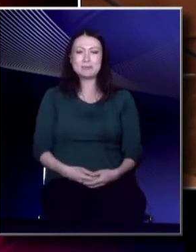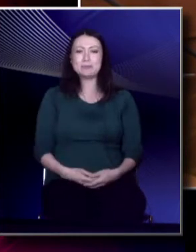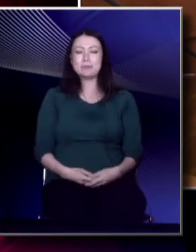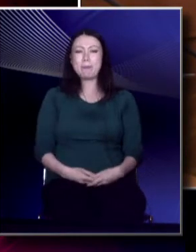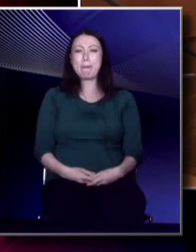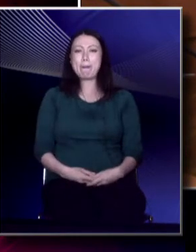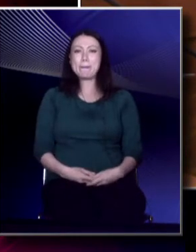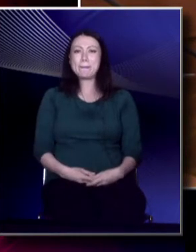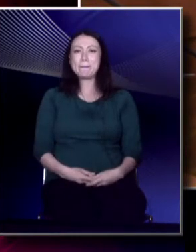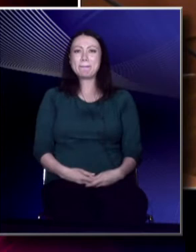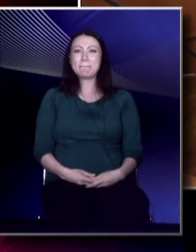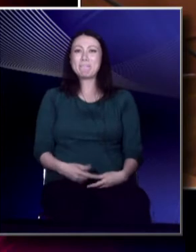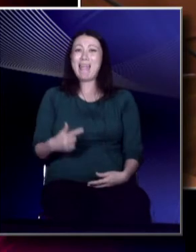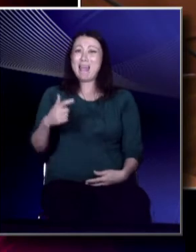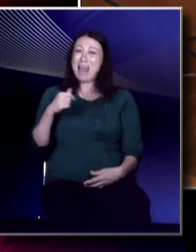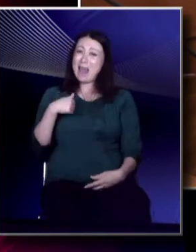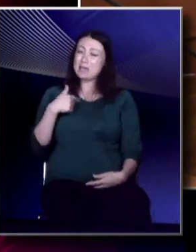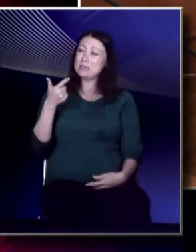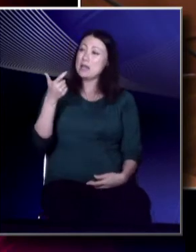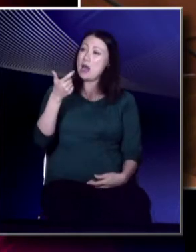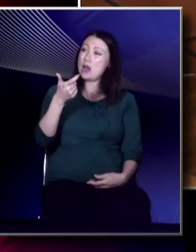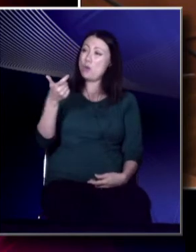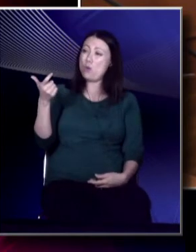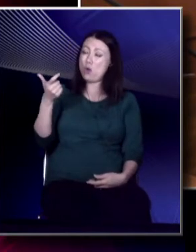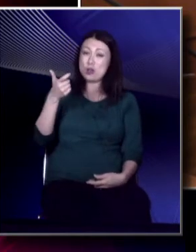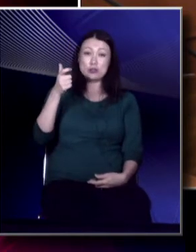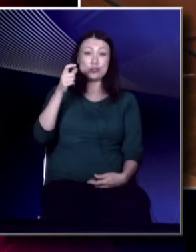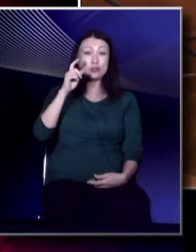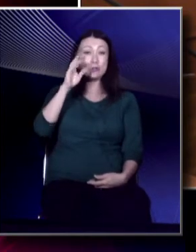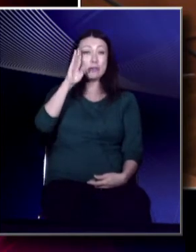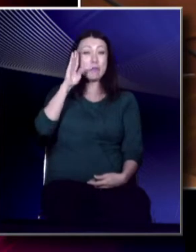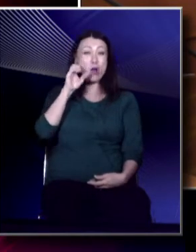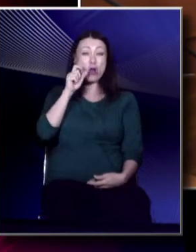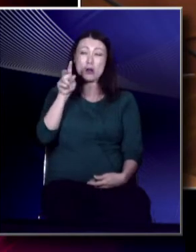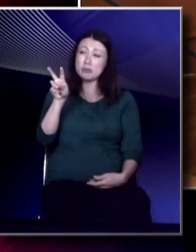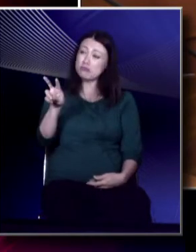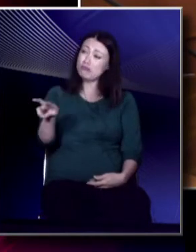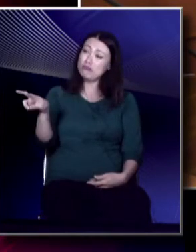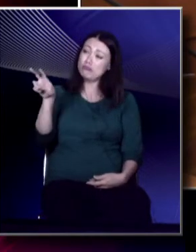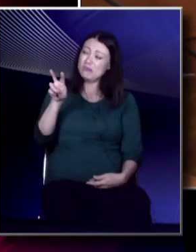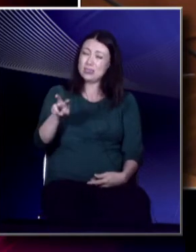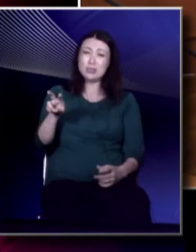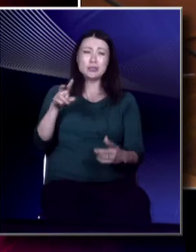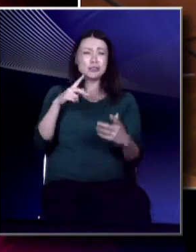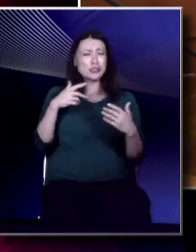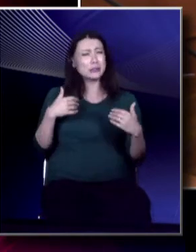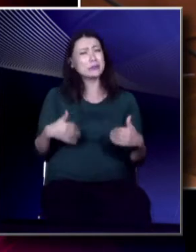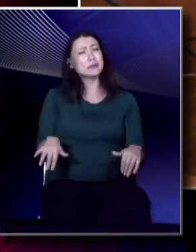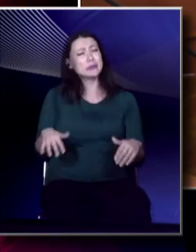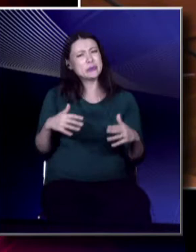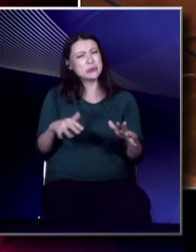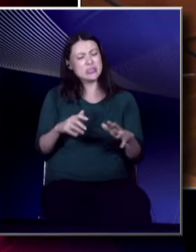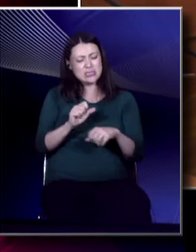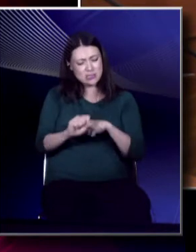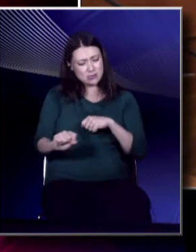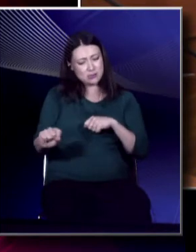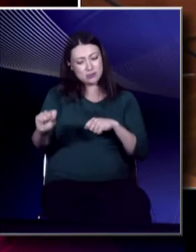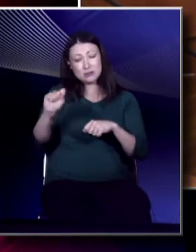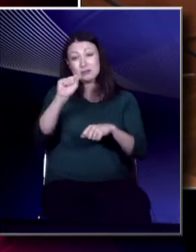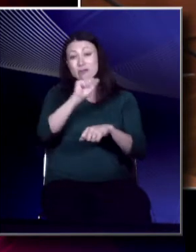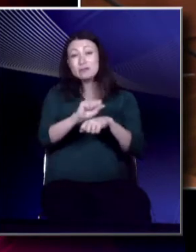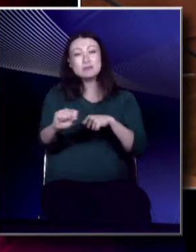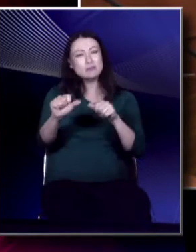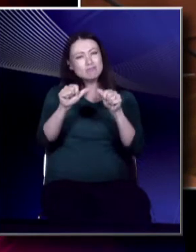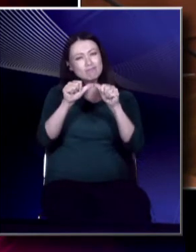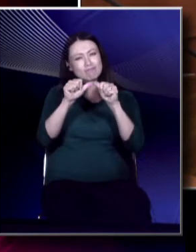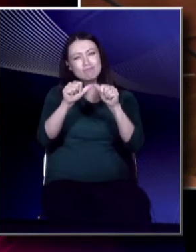As I watch her work tirelessly for children and for families. She